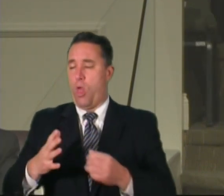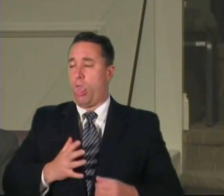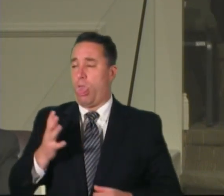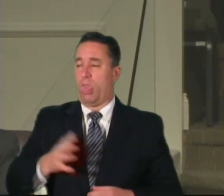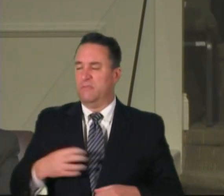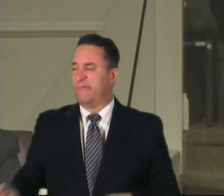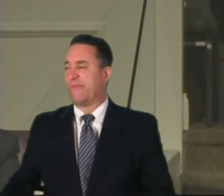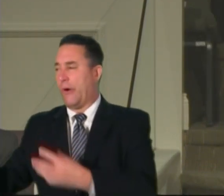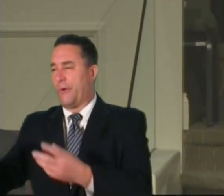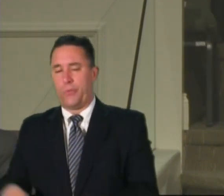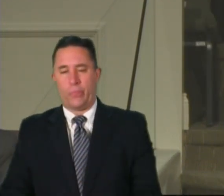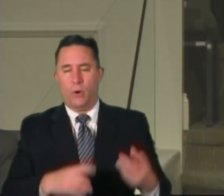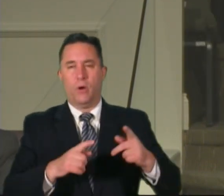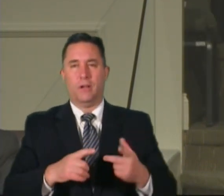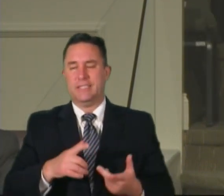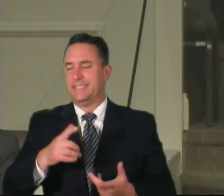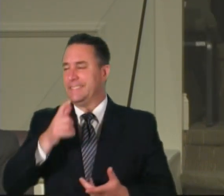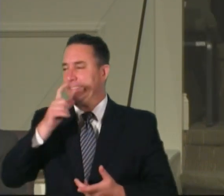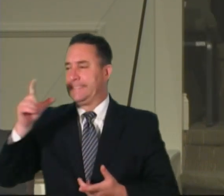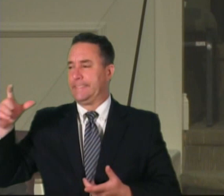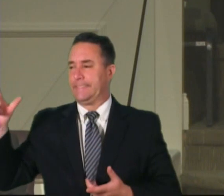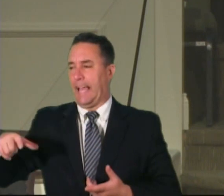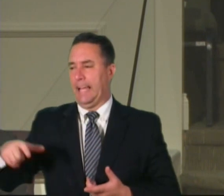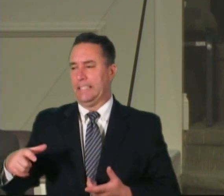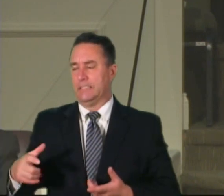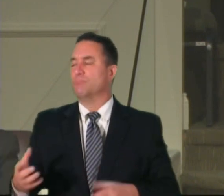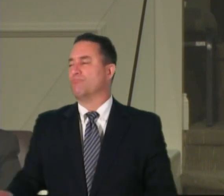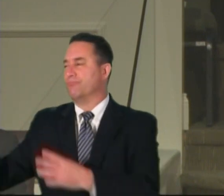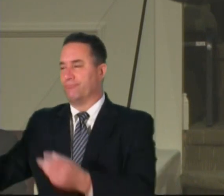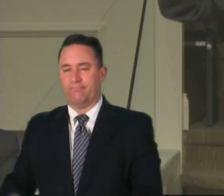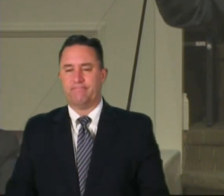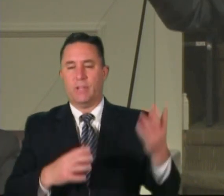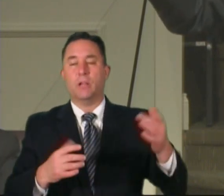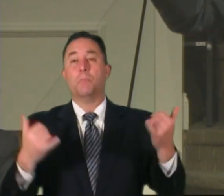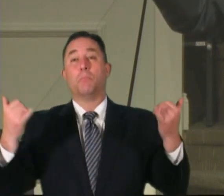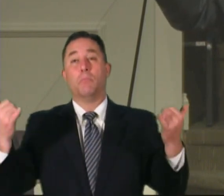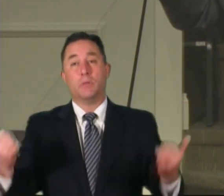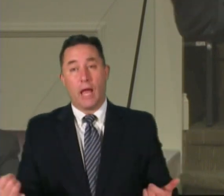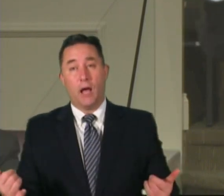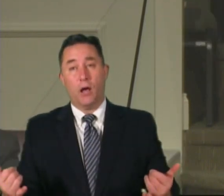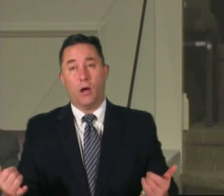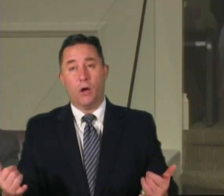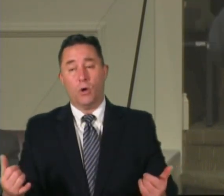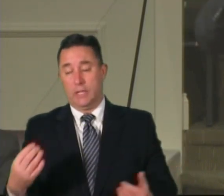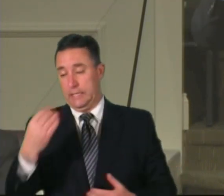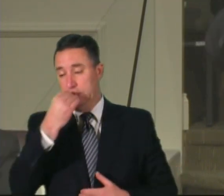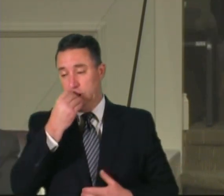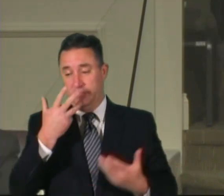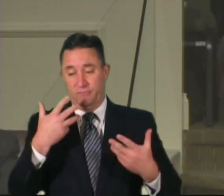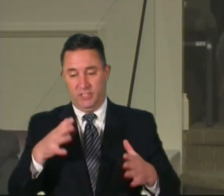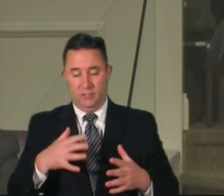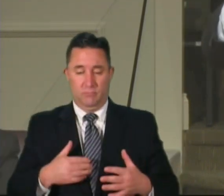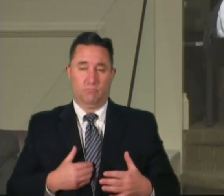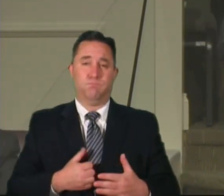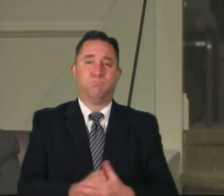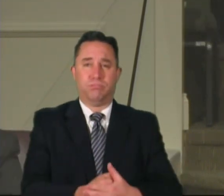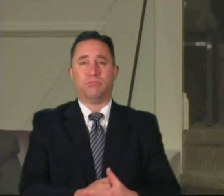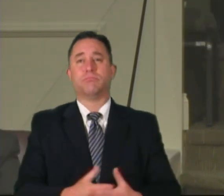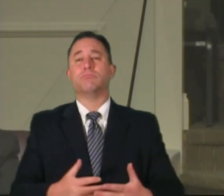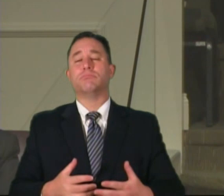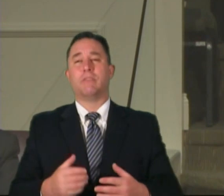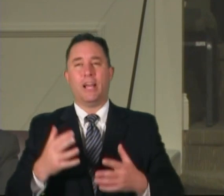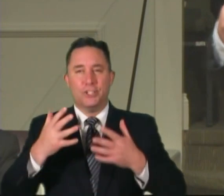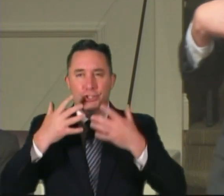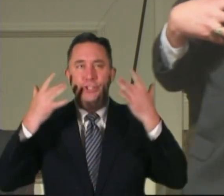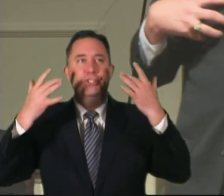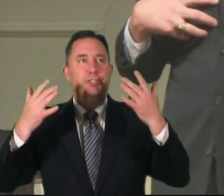luxurious, but they were non-essentials early in this storm. But now they've eaten. They're all full. There is a cheer.